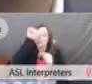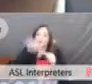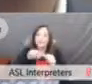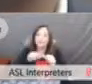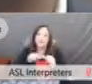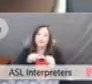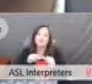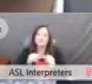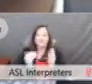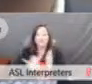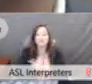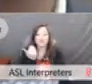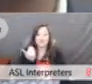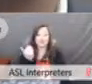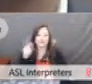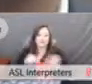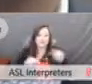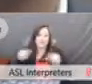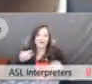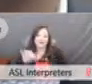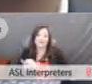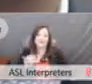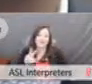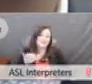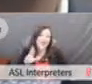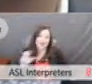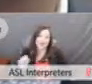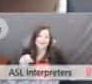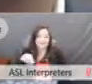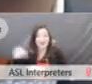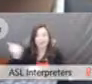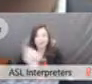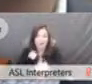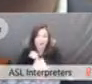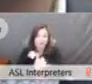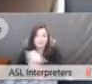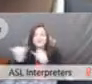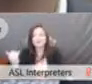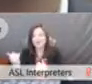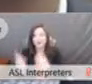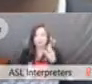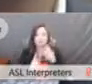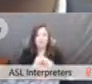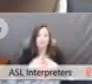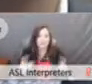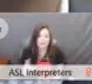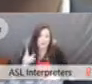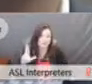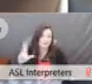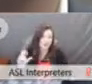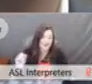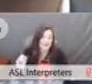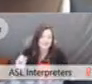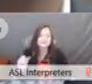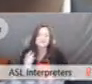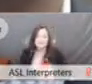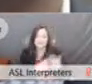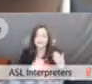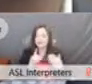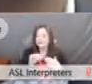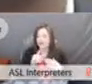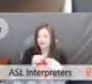new varieties of the virus that are in other countries and now showing up in the US. There's some data out of the